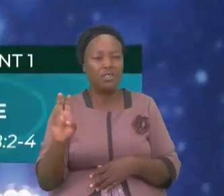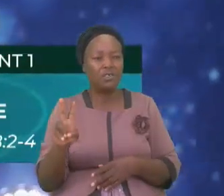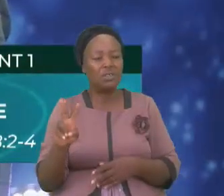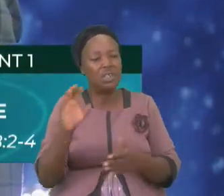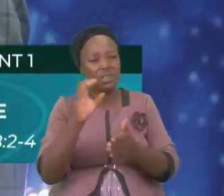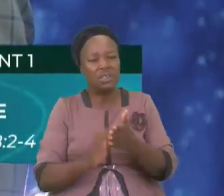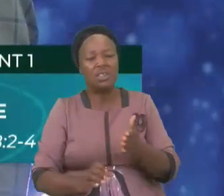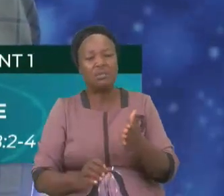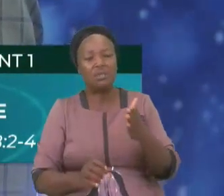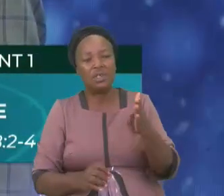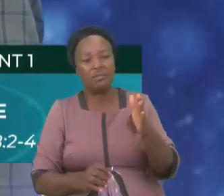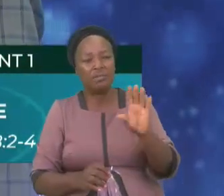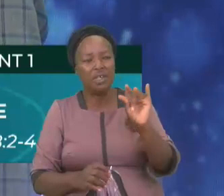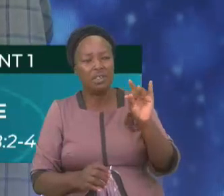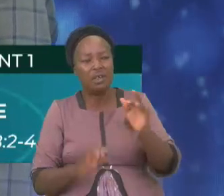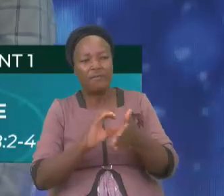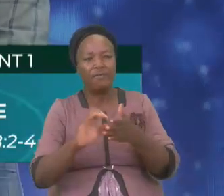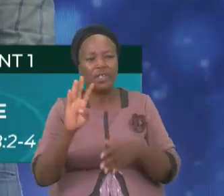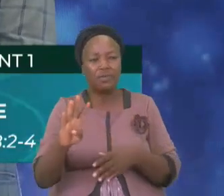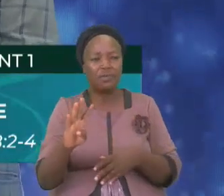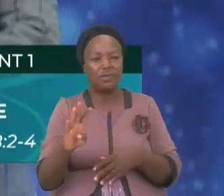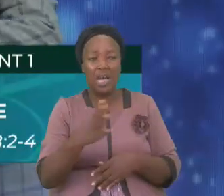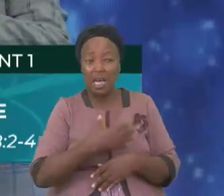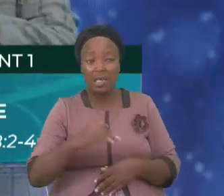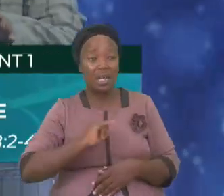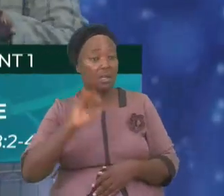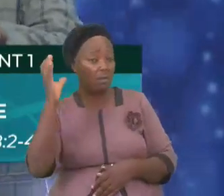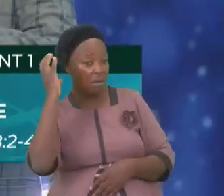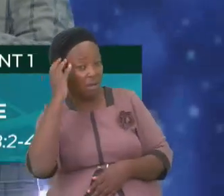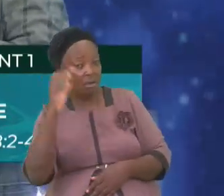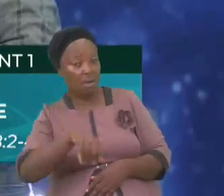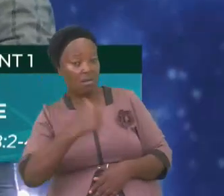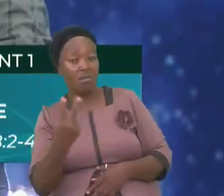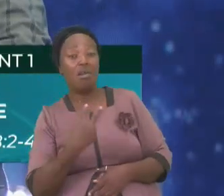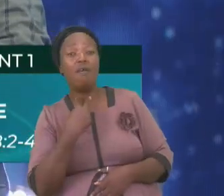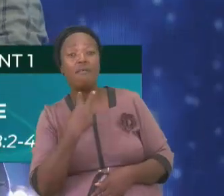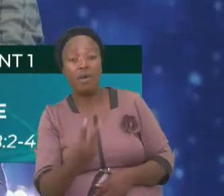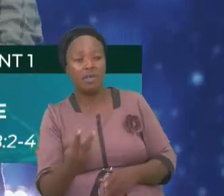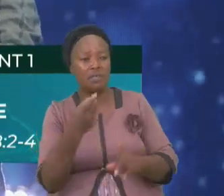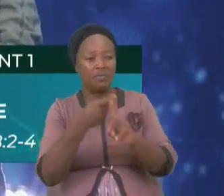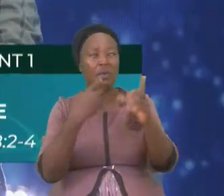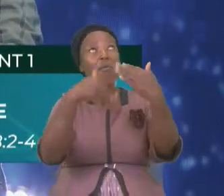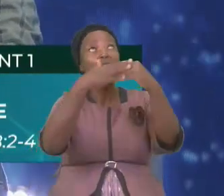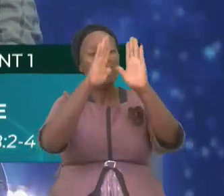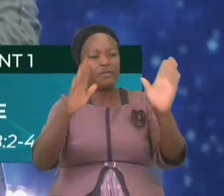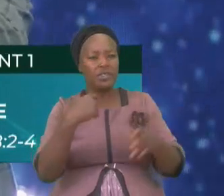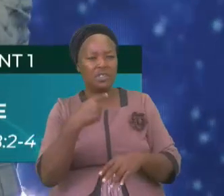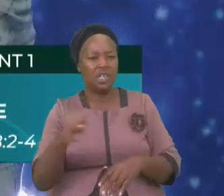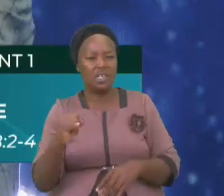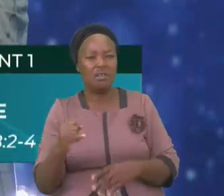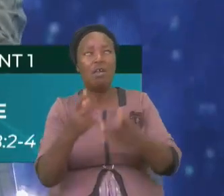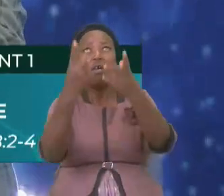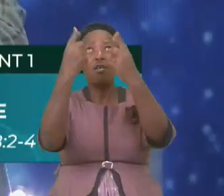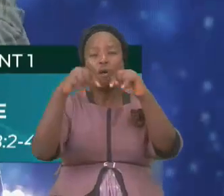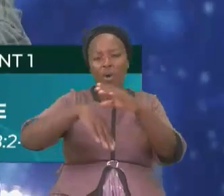heard another voice from heaven saying, come out of her, my people, that